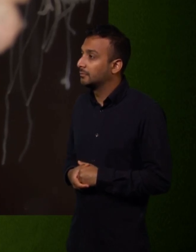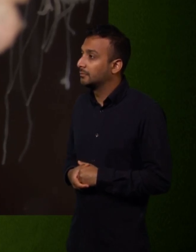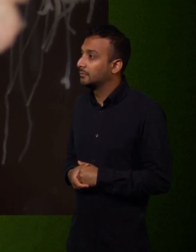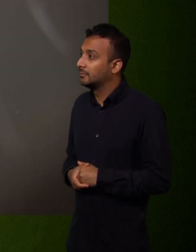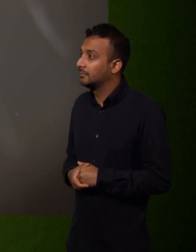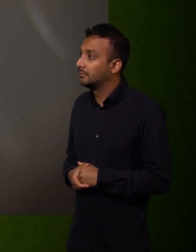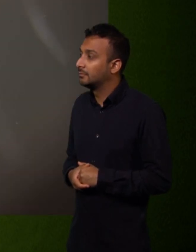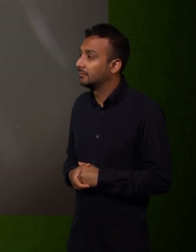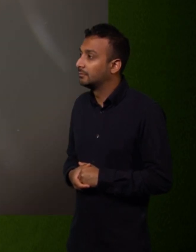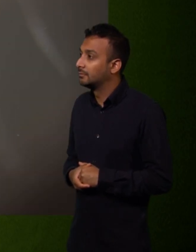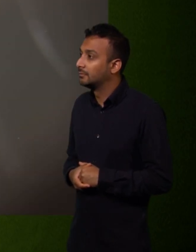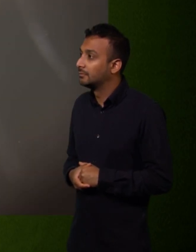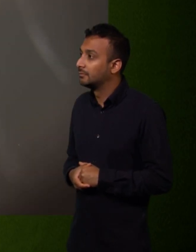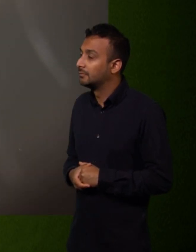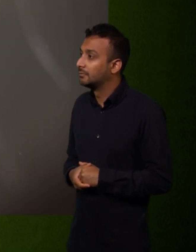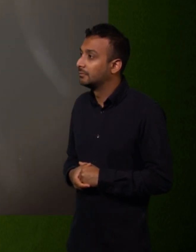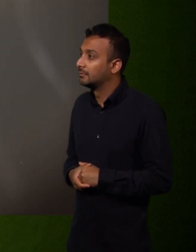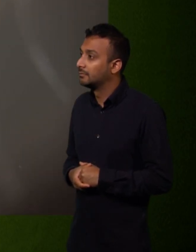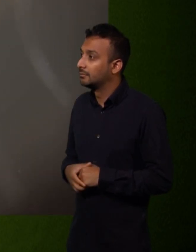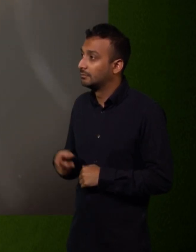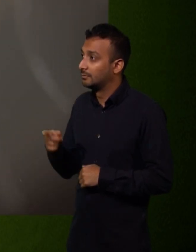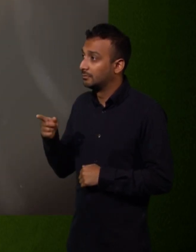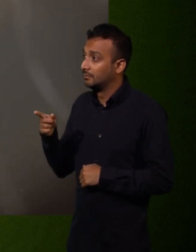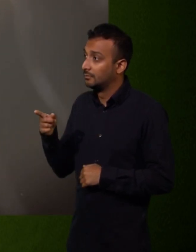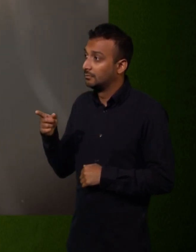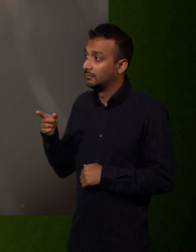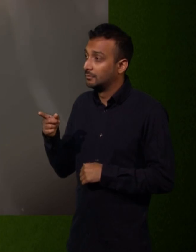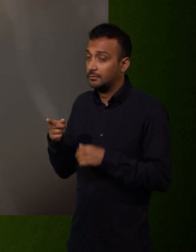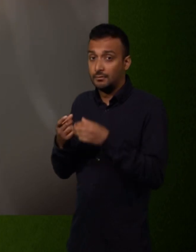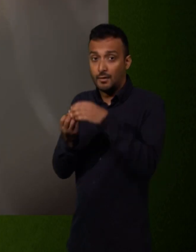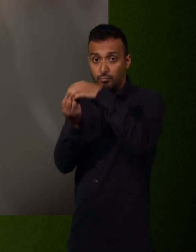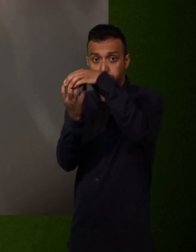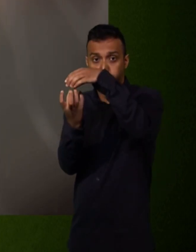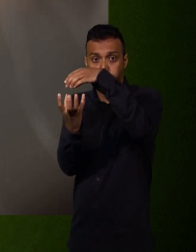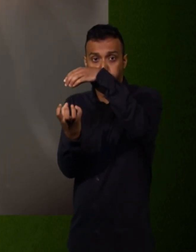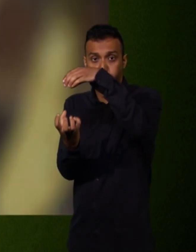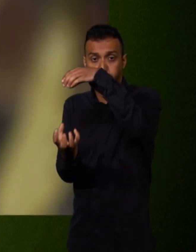morphing into a daisy chain of segments.